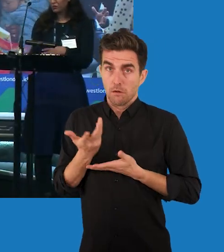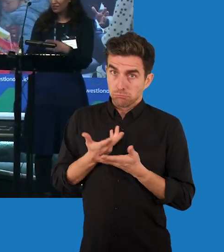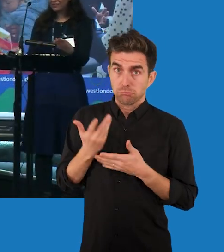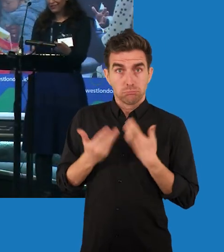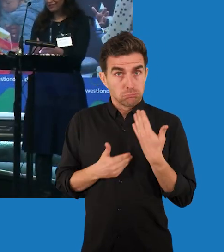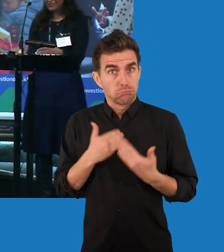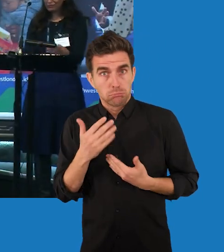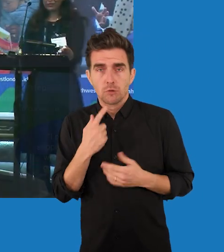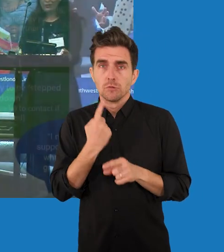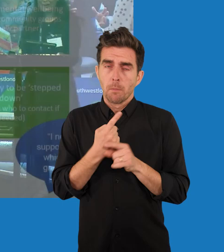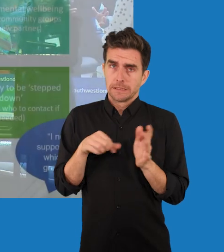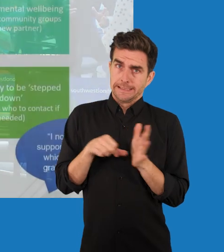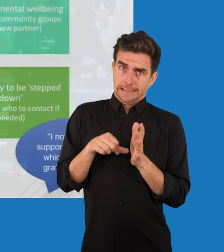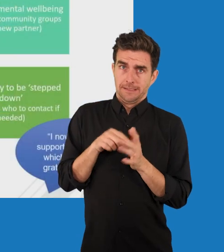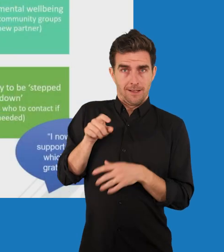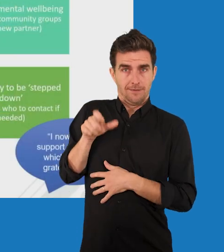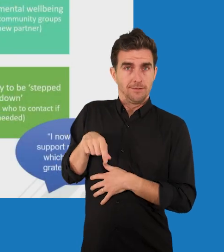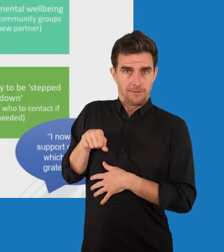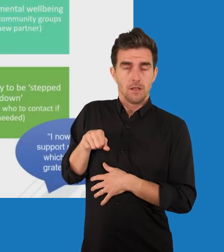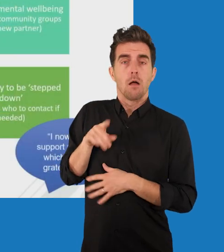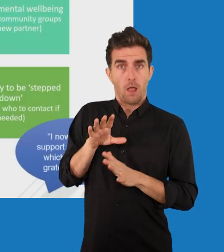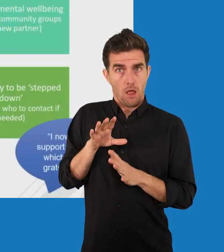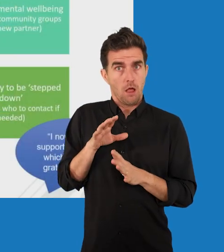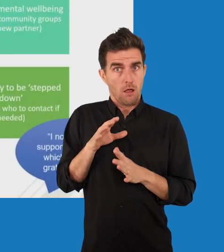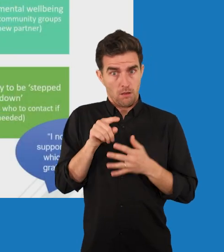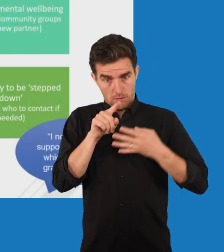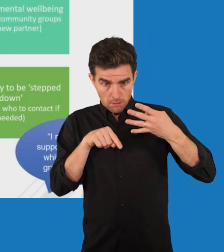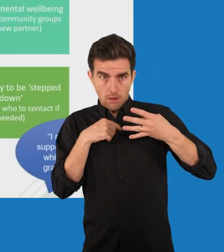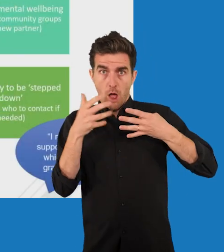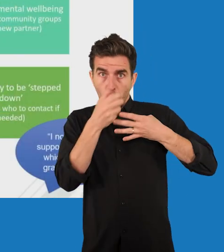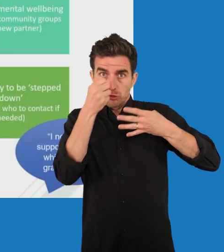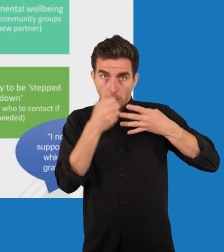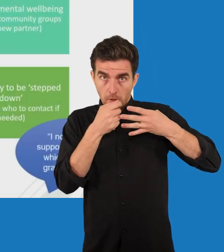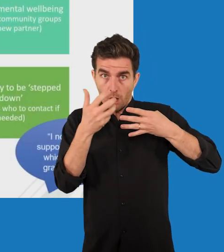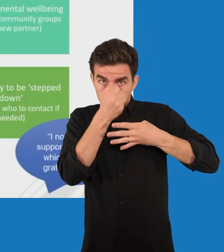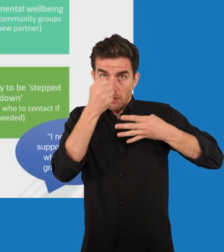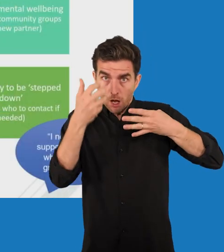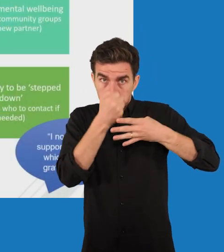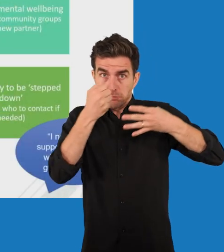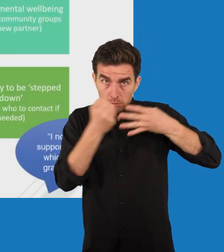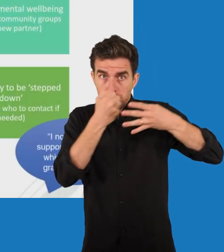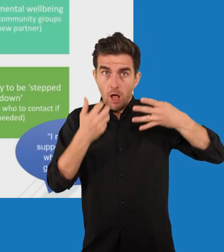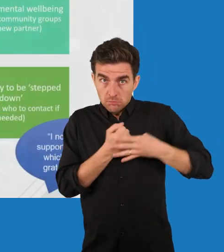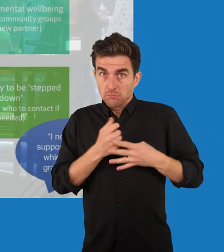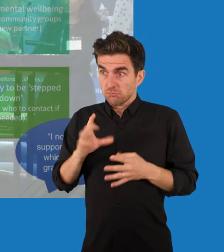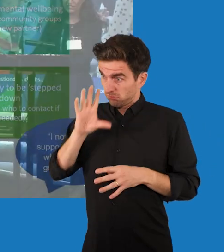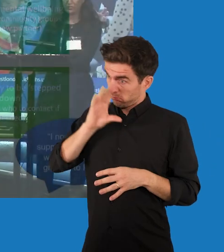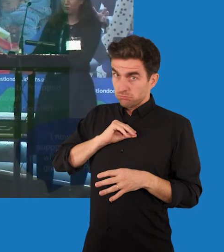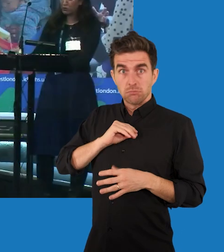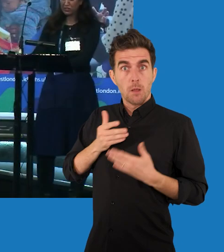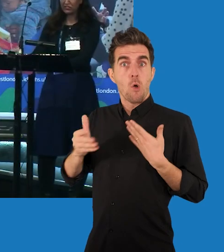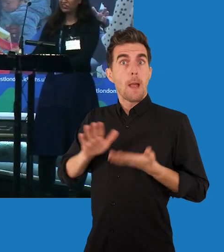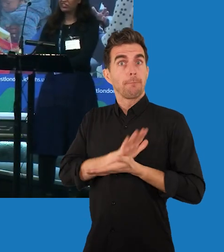think I've talked, as I've gone along, I have talked about the challenges with this patient, but we've had some great outcomes with her.